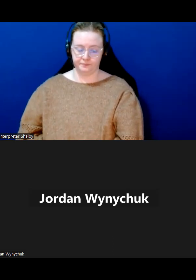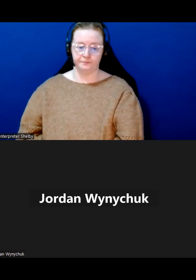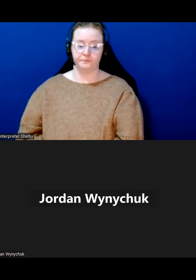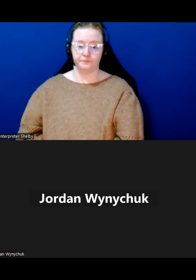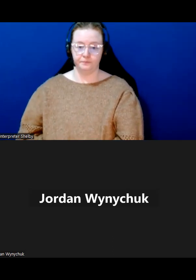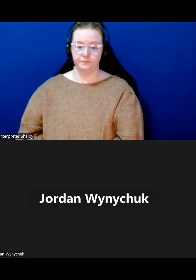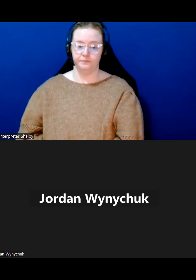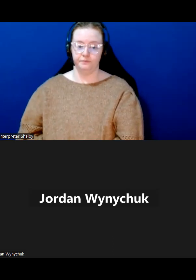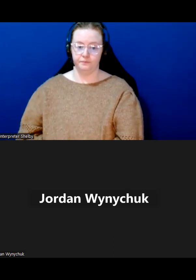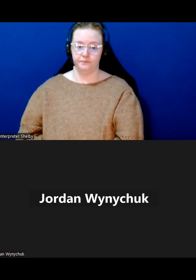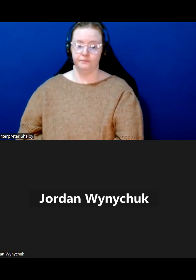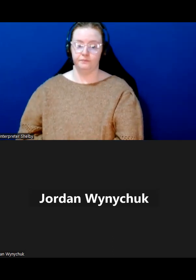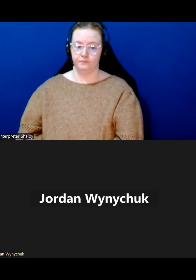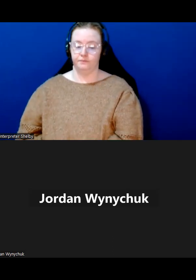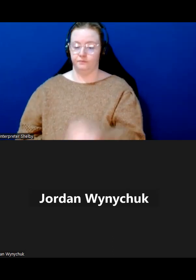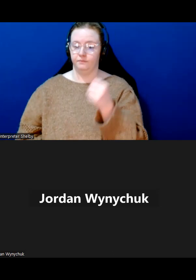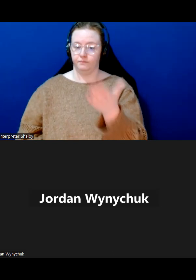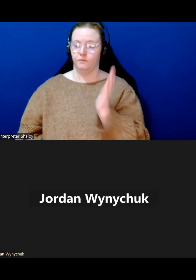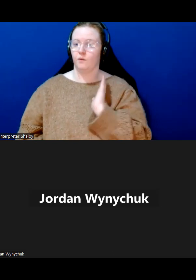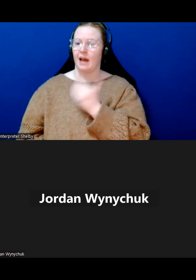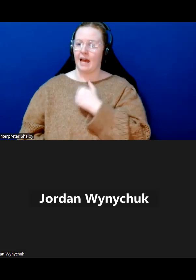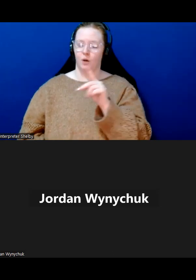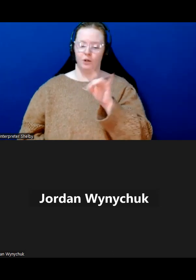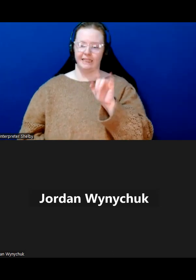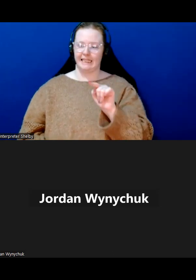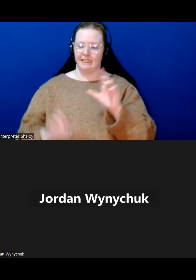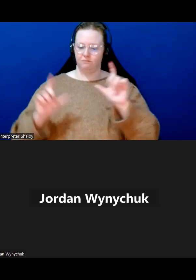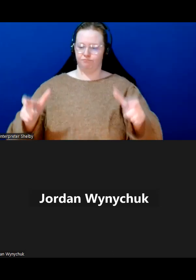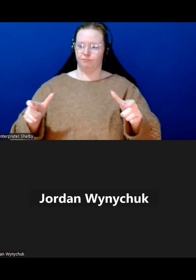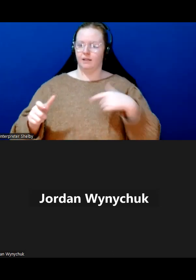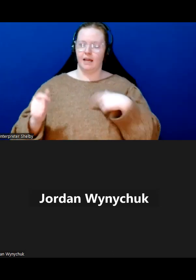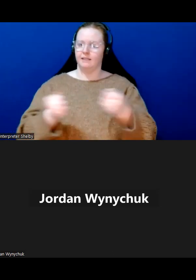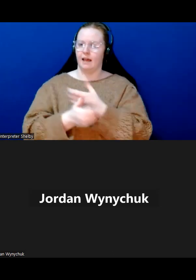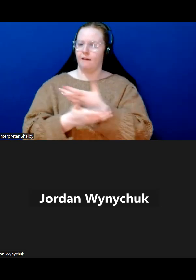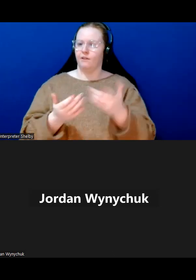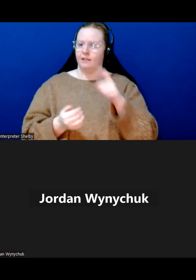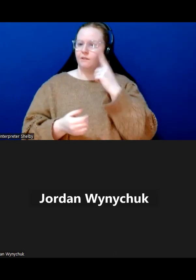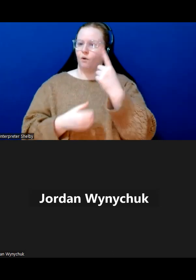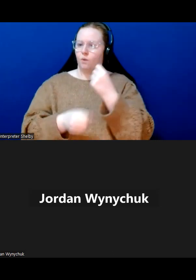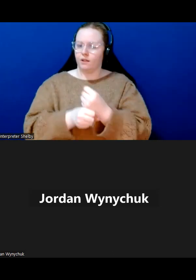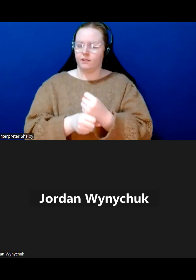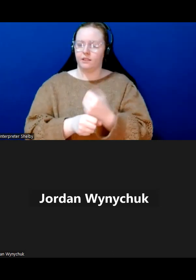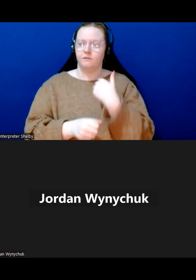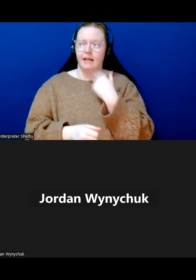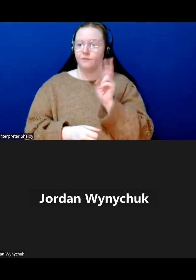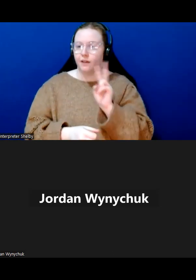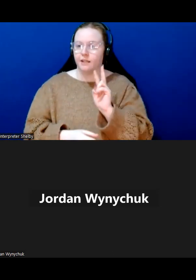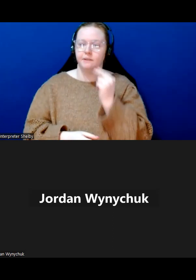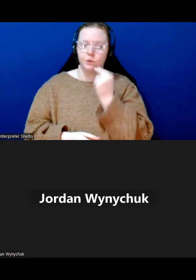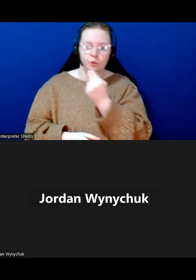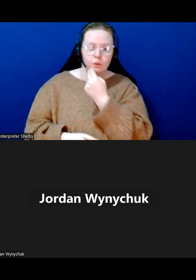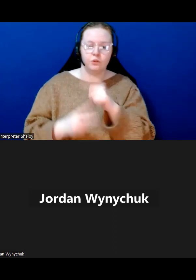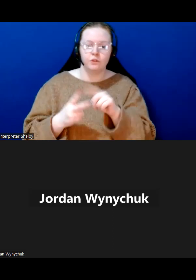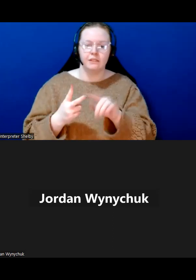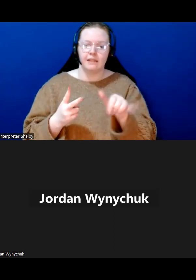So our kits, they actually come with everything you need to grow for an entire year. It comes with your nutrients, your air stone, like Emily was talking about, that little blue